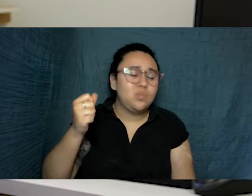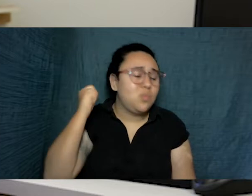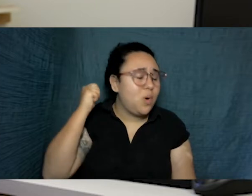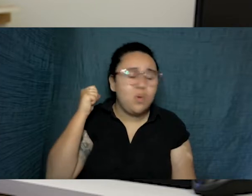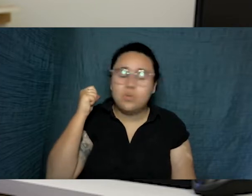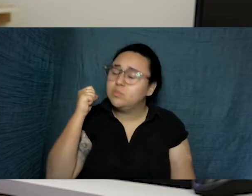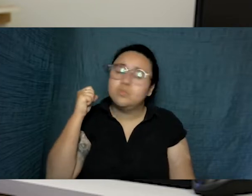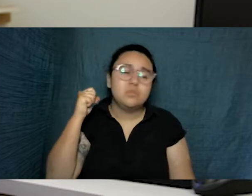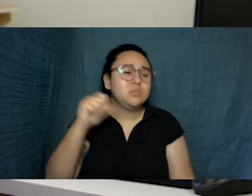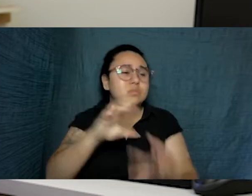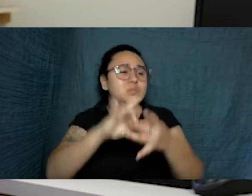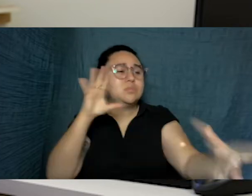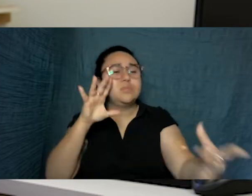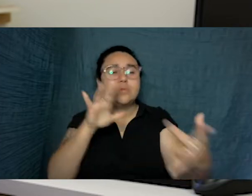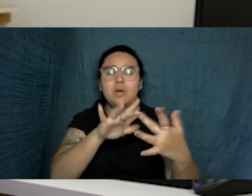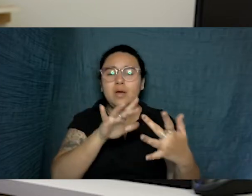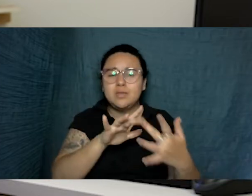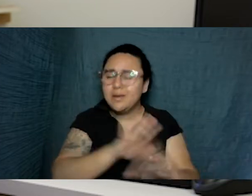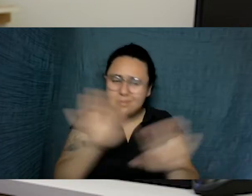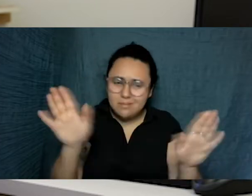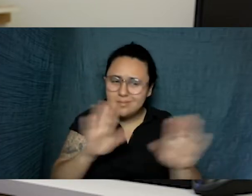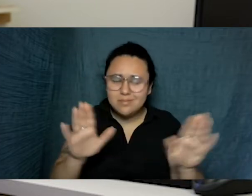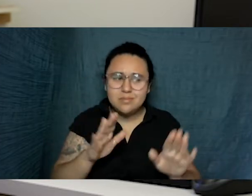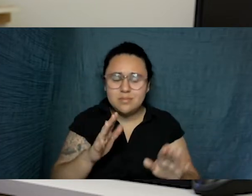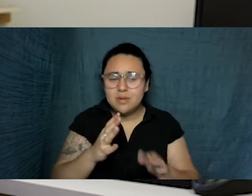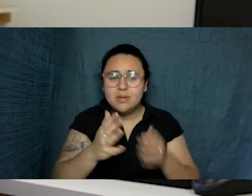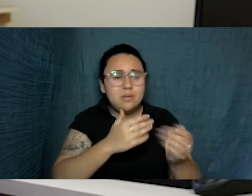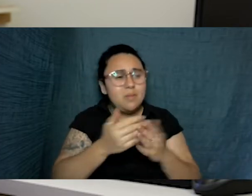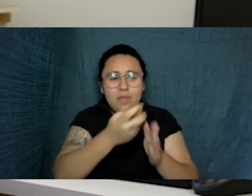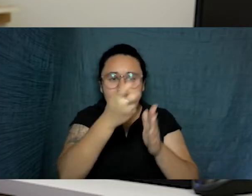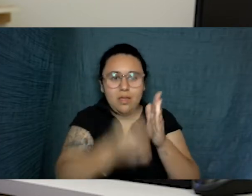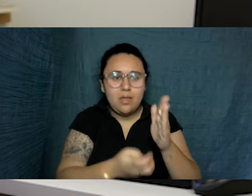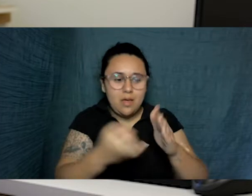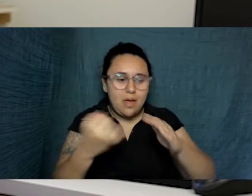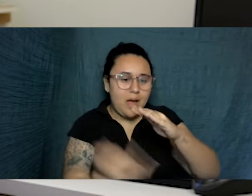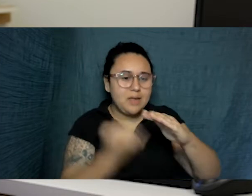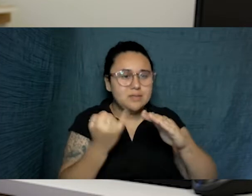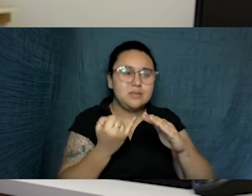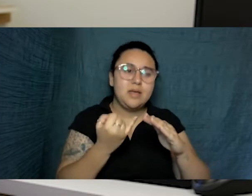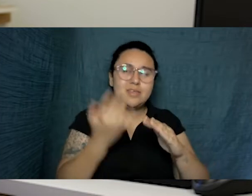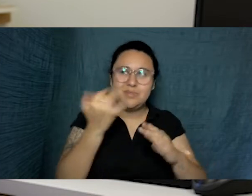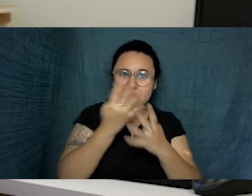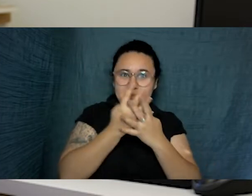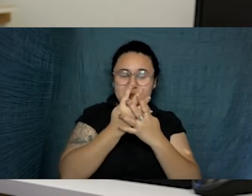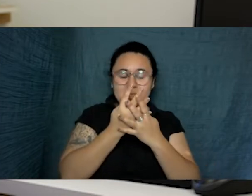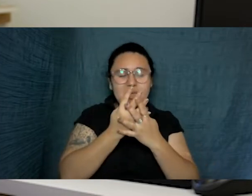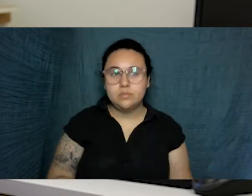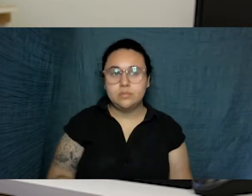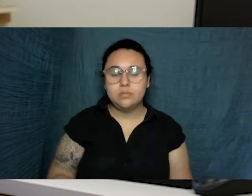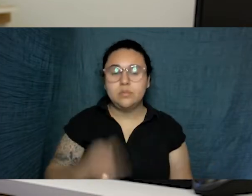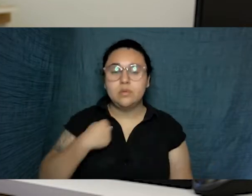cease contact with people just because they are in the deep, you know, isolation of incarceration, basically. We want